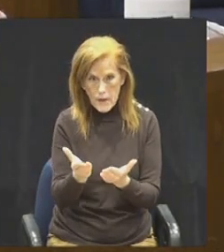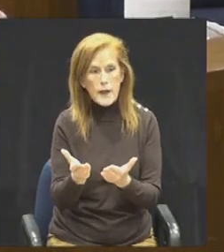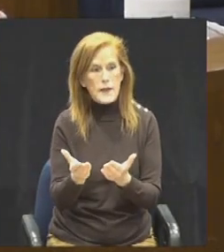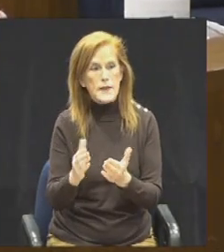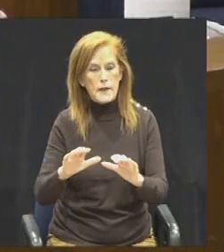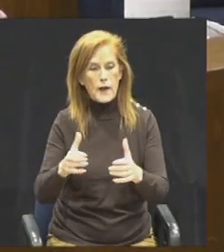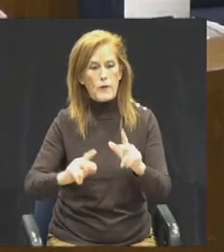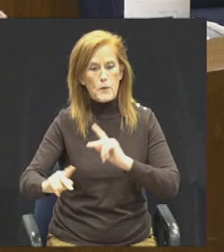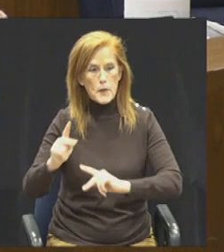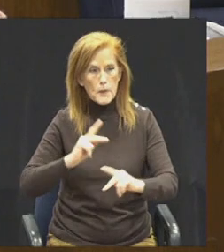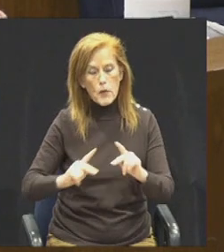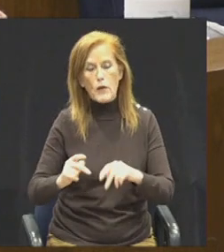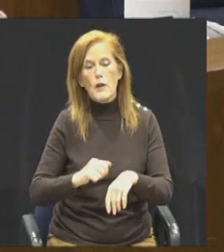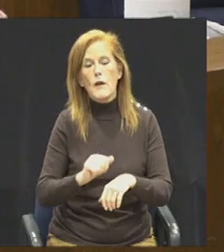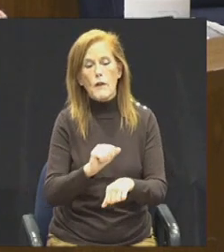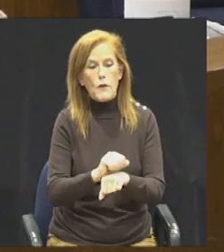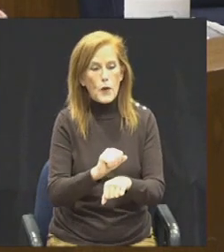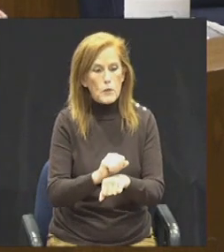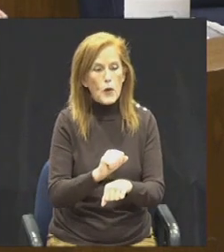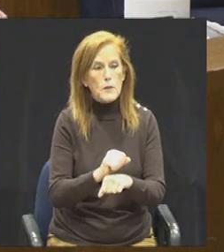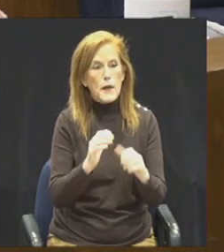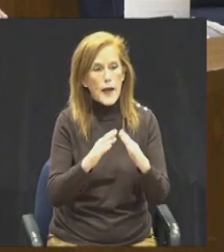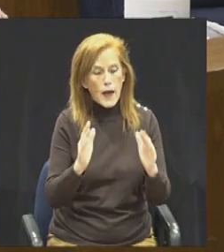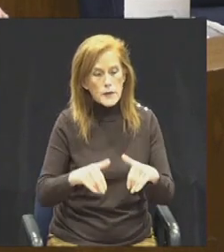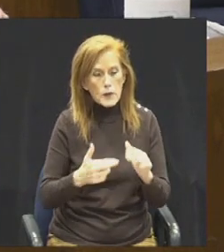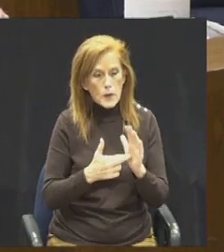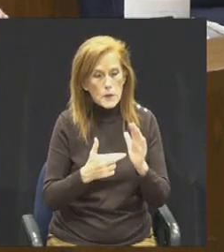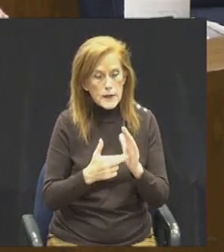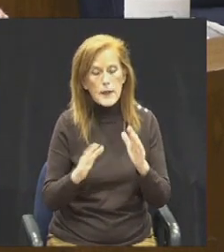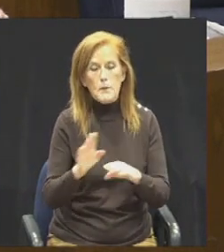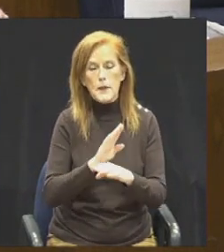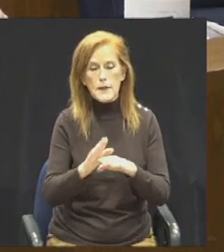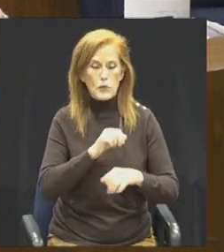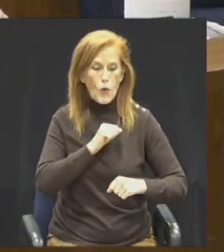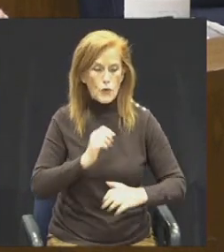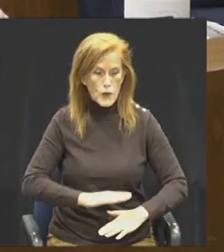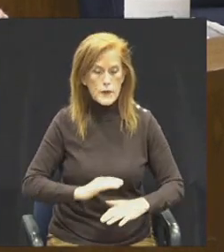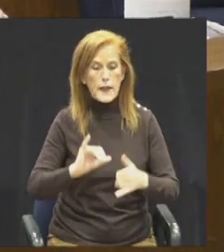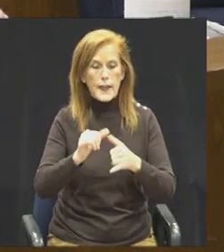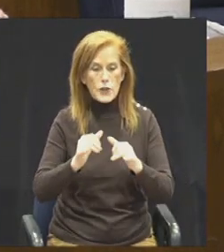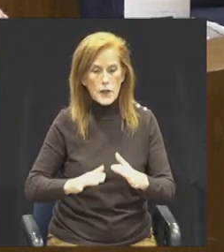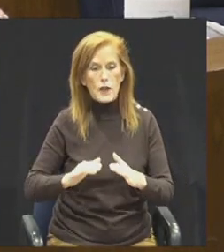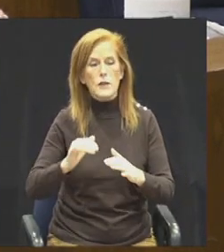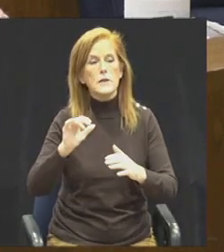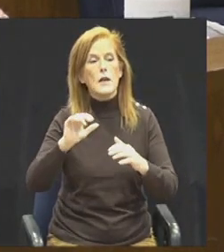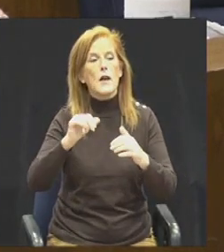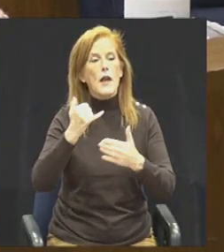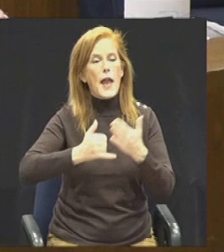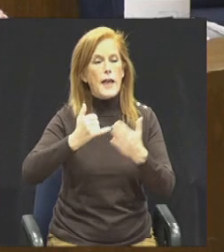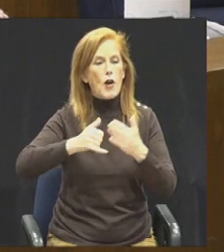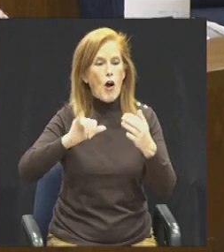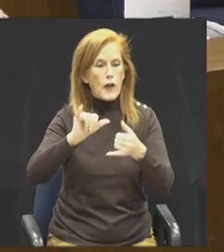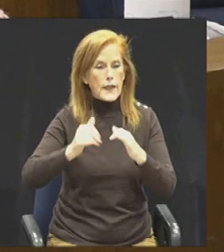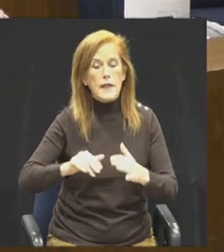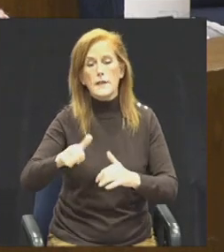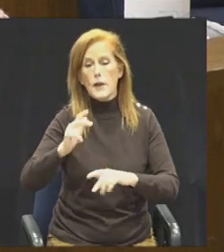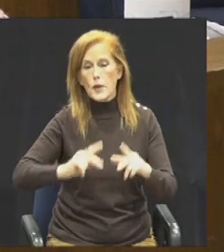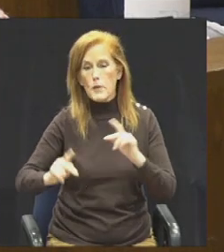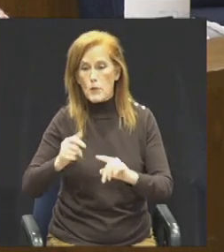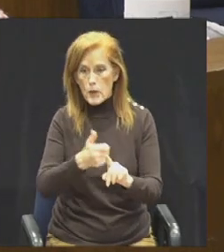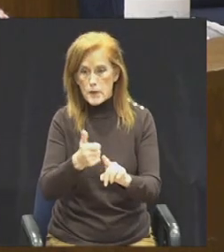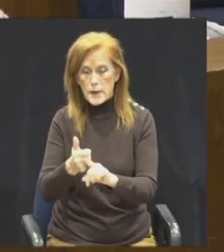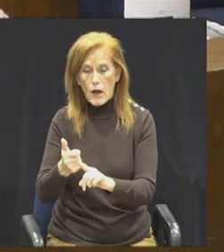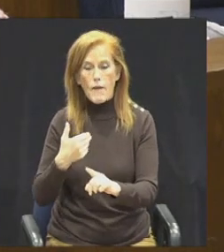disabilities, employers, housing representatives, business owners, engineers and architects, and others who have